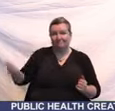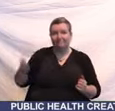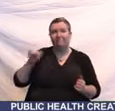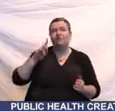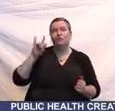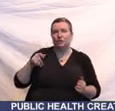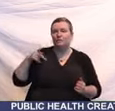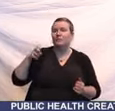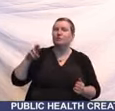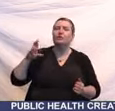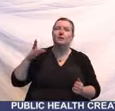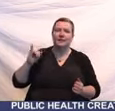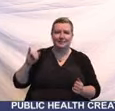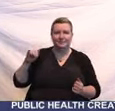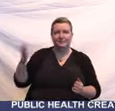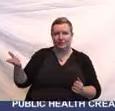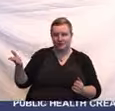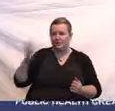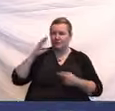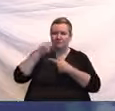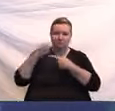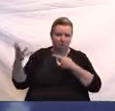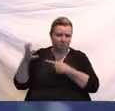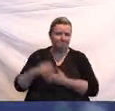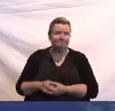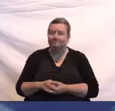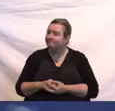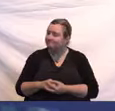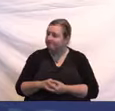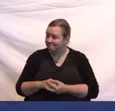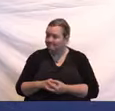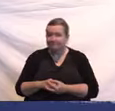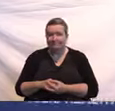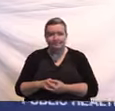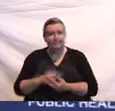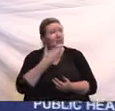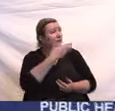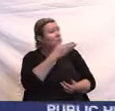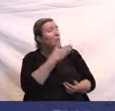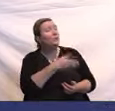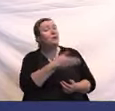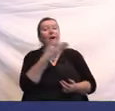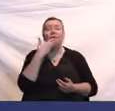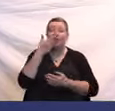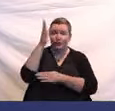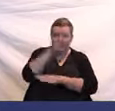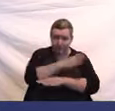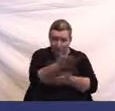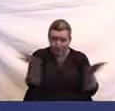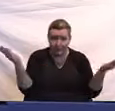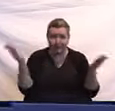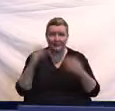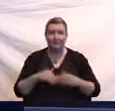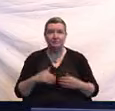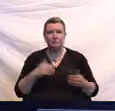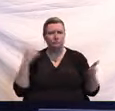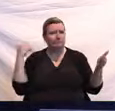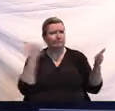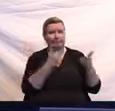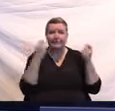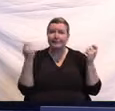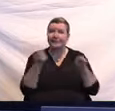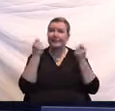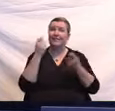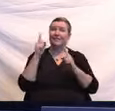of the Department of Health, Judy Persichilli. Thank you, Governor, and good afternoon. As we approach the anniversary of the first